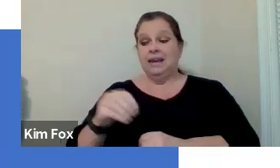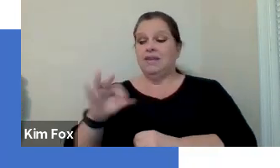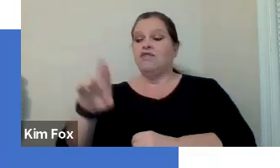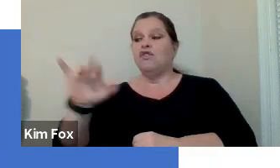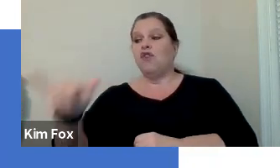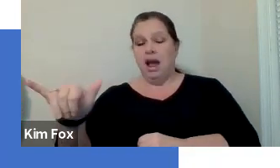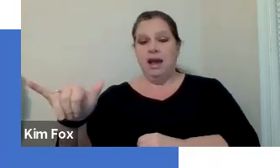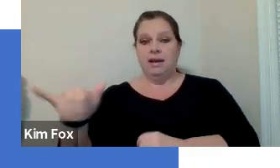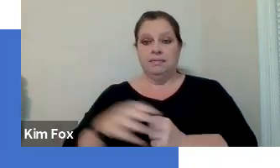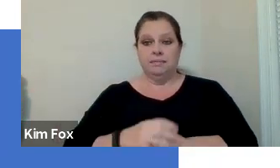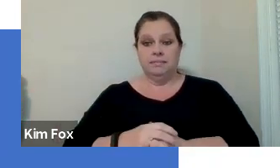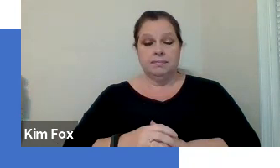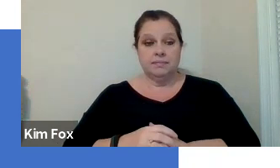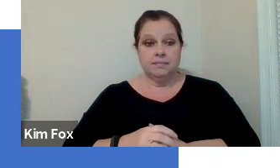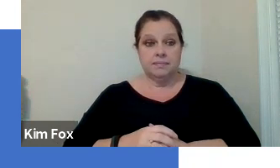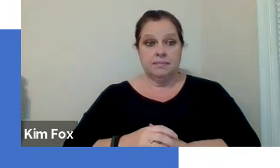Scholarship.